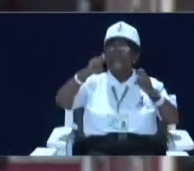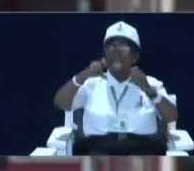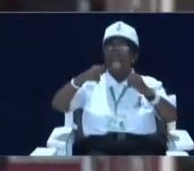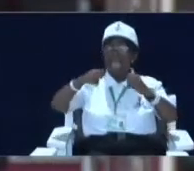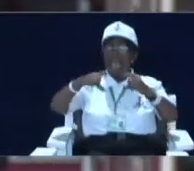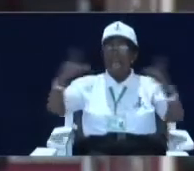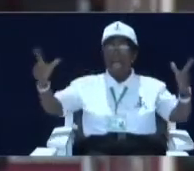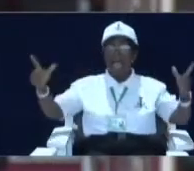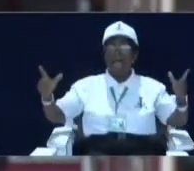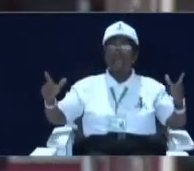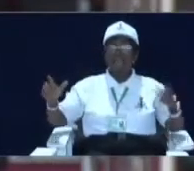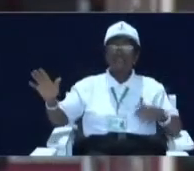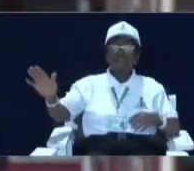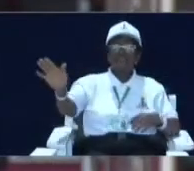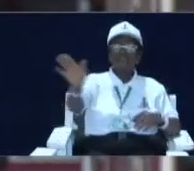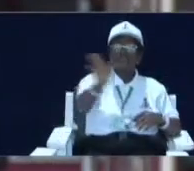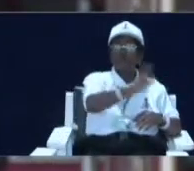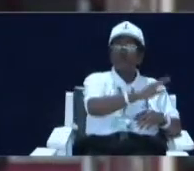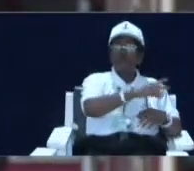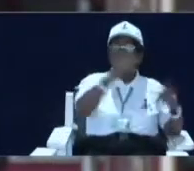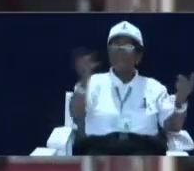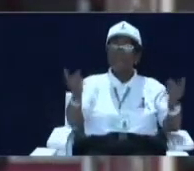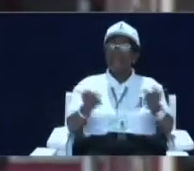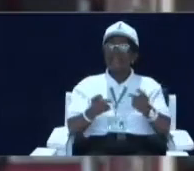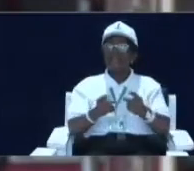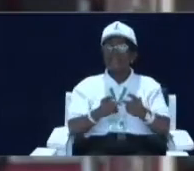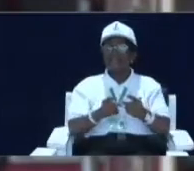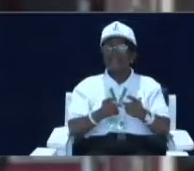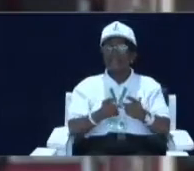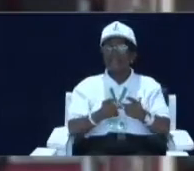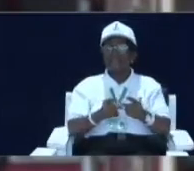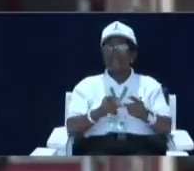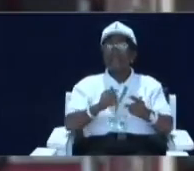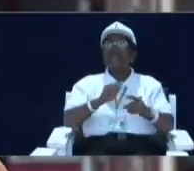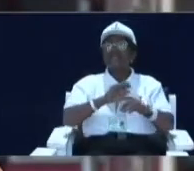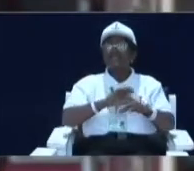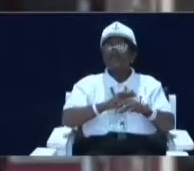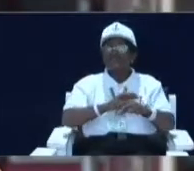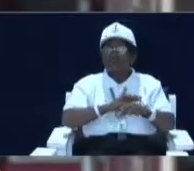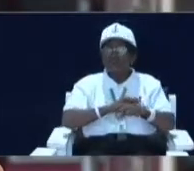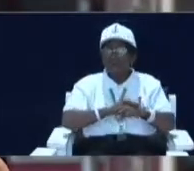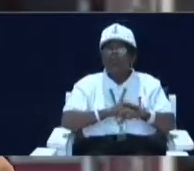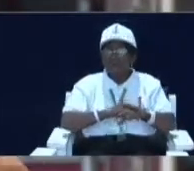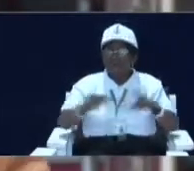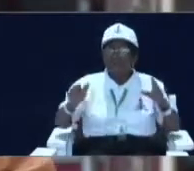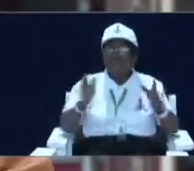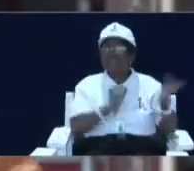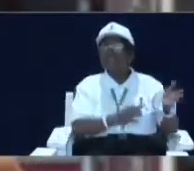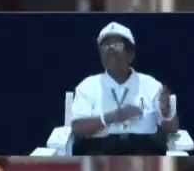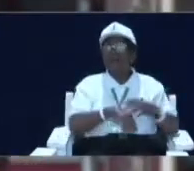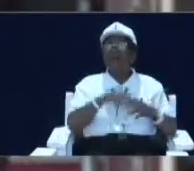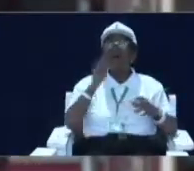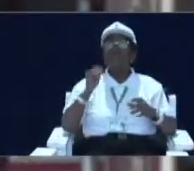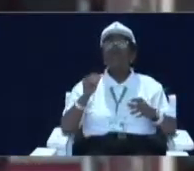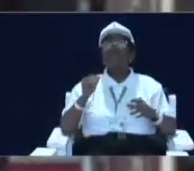Enlarge your tent. Spare not. Just make sure